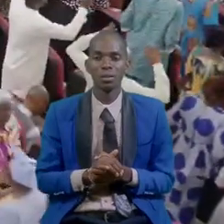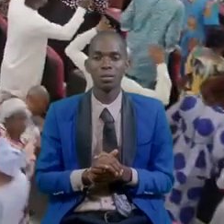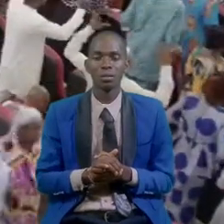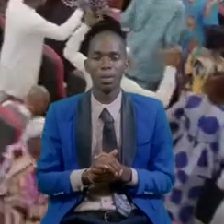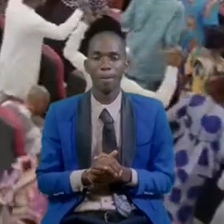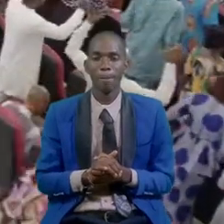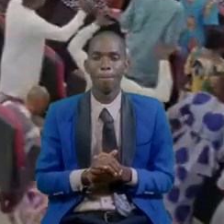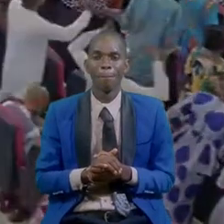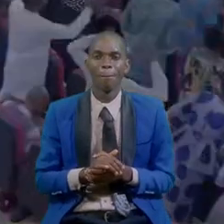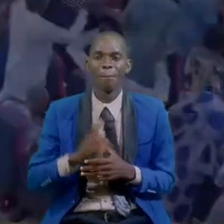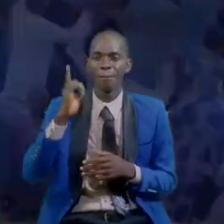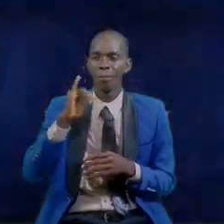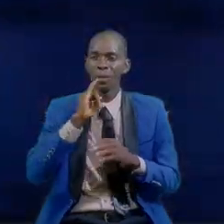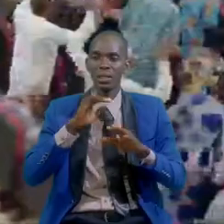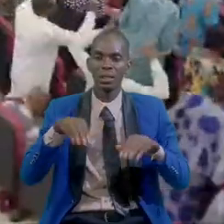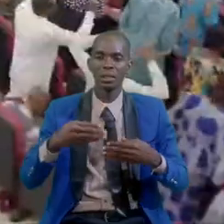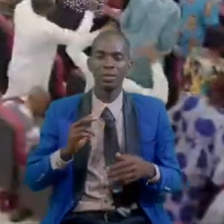He's giving us